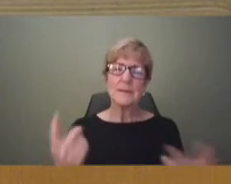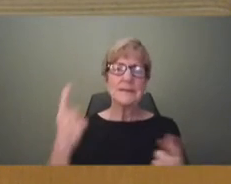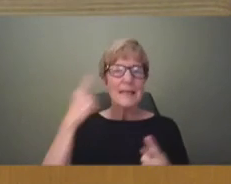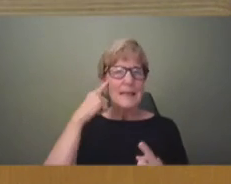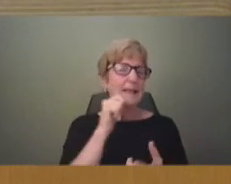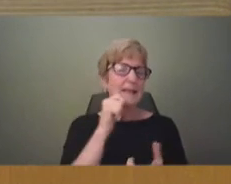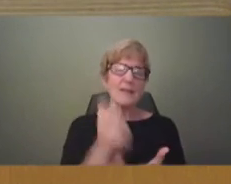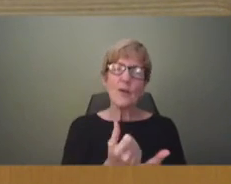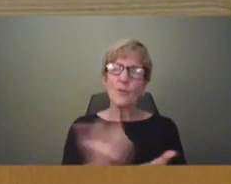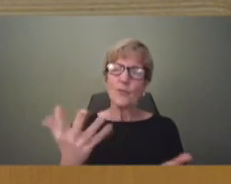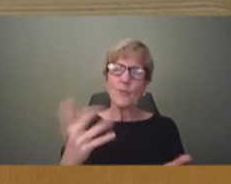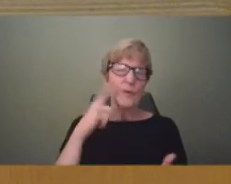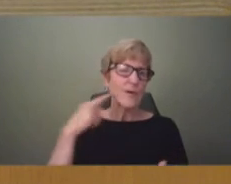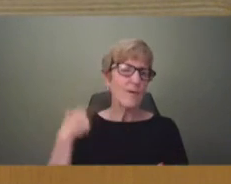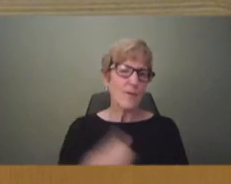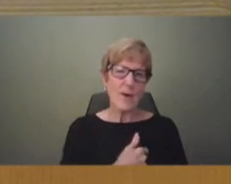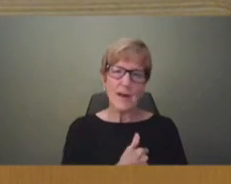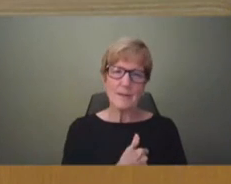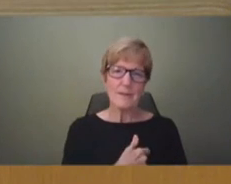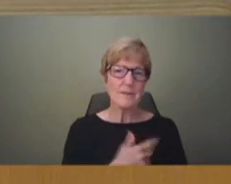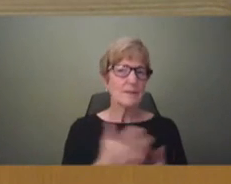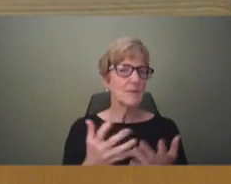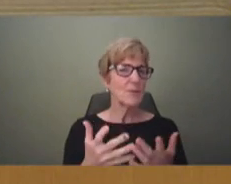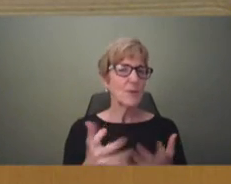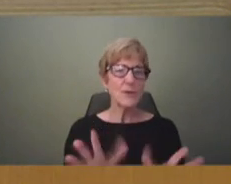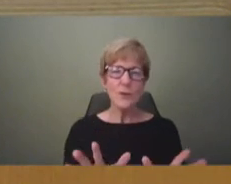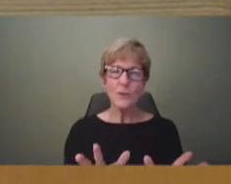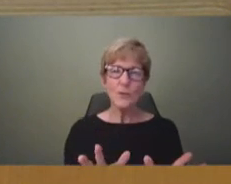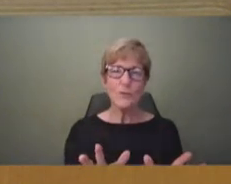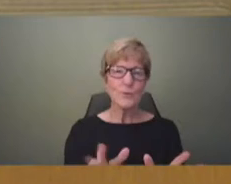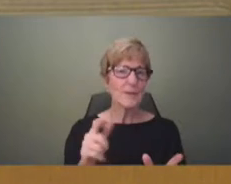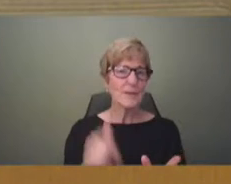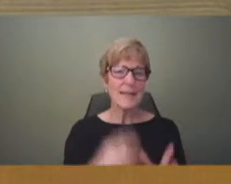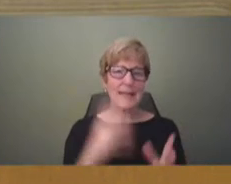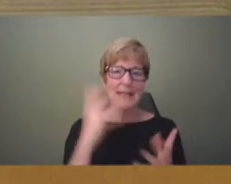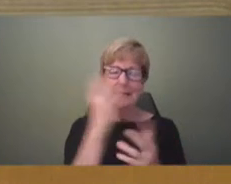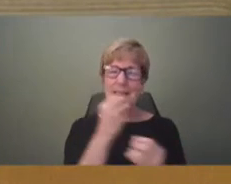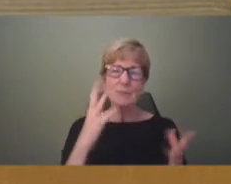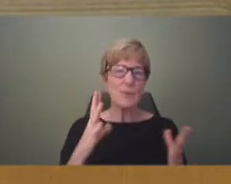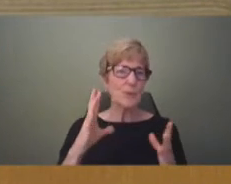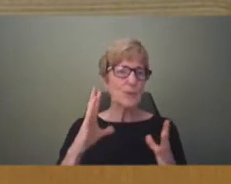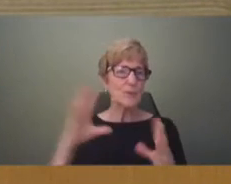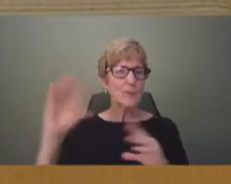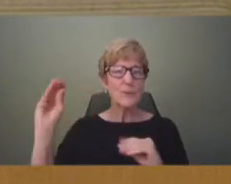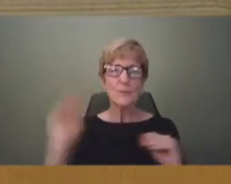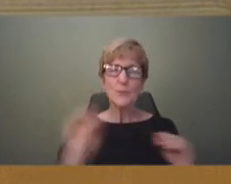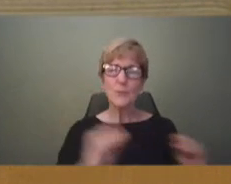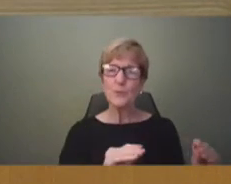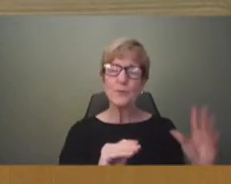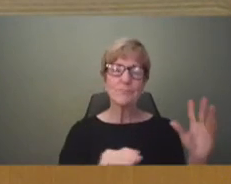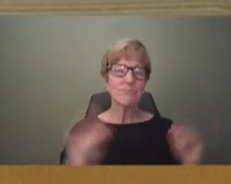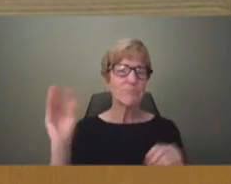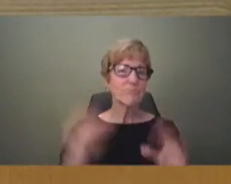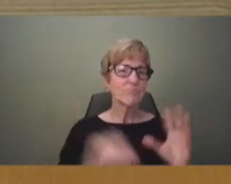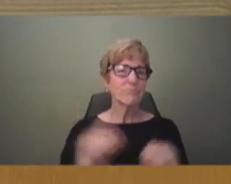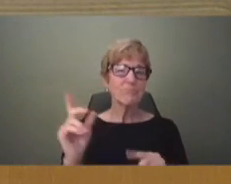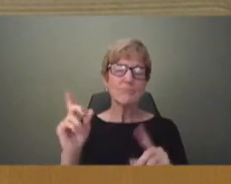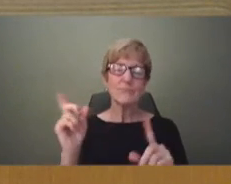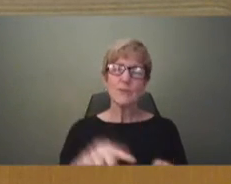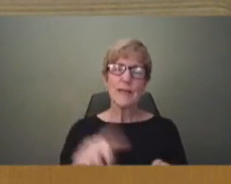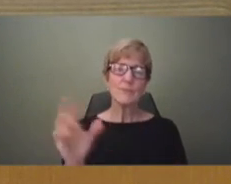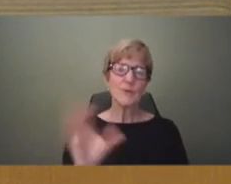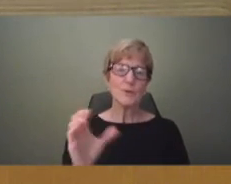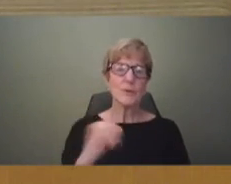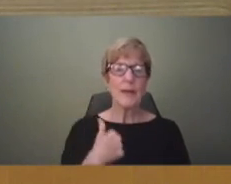cuz you're going to end up losing this beautiful migration that came into Charlotte so um I